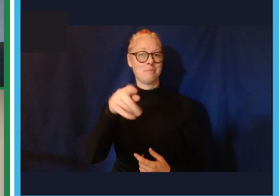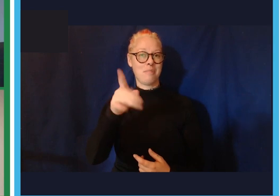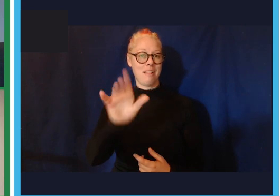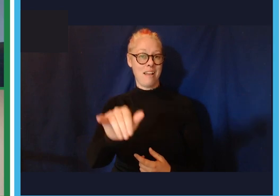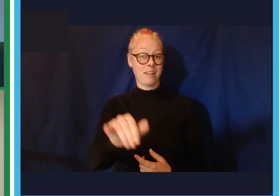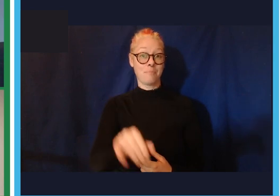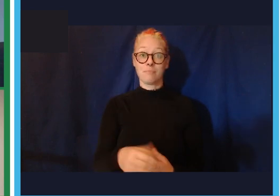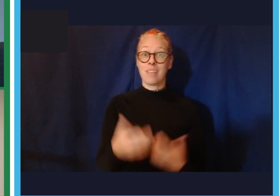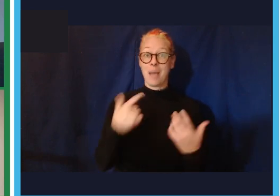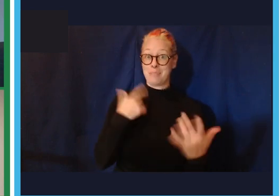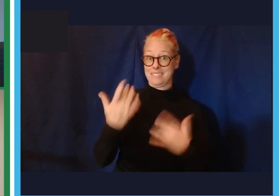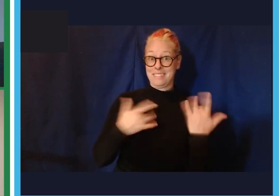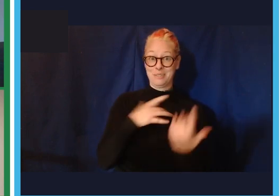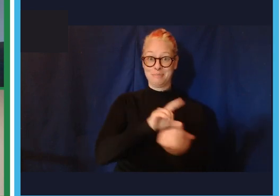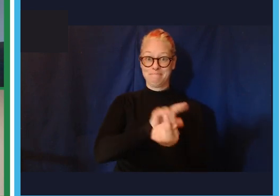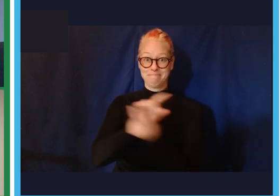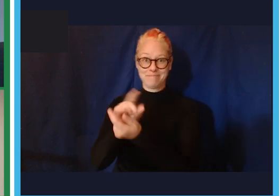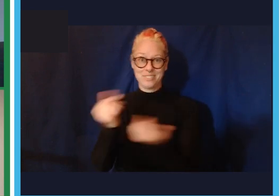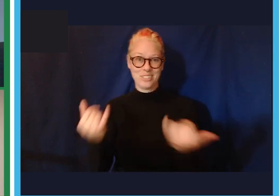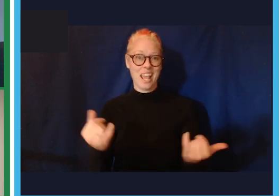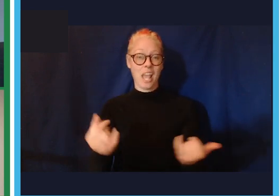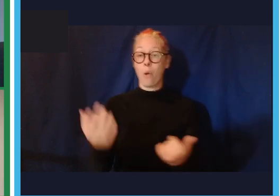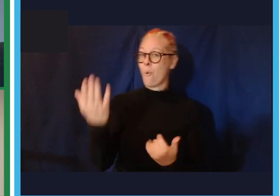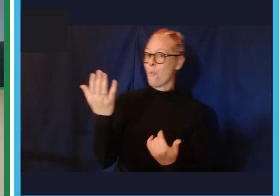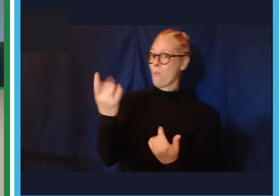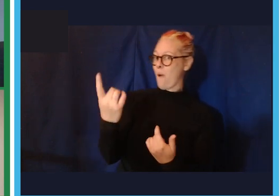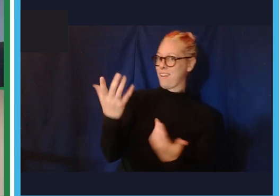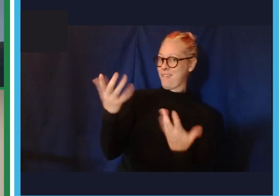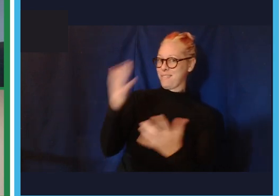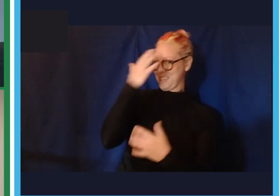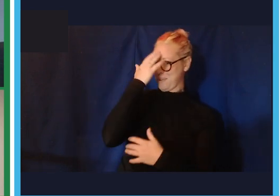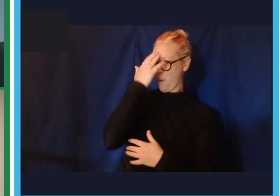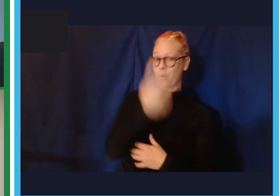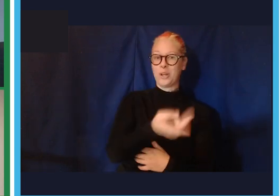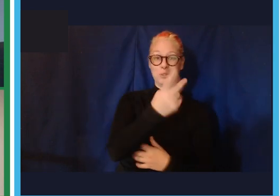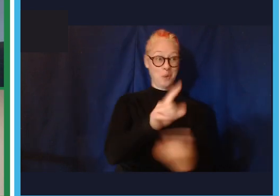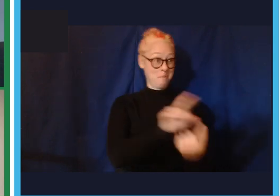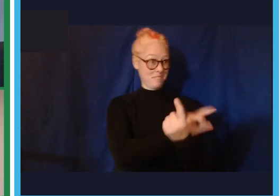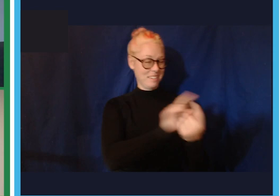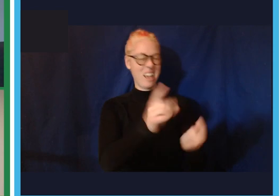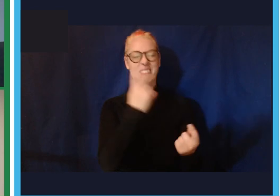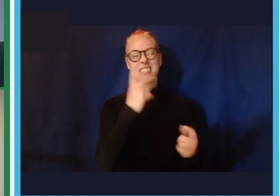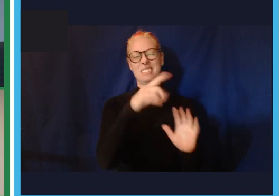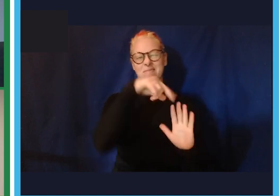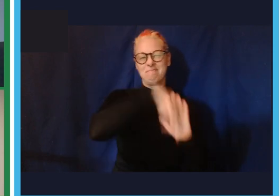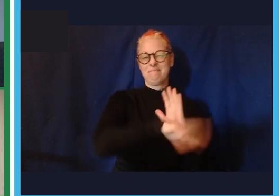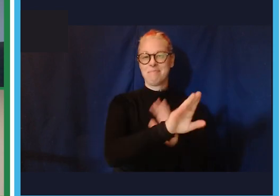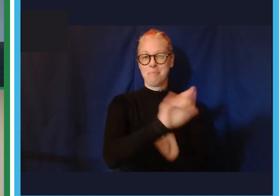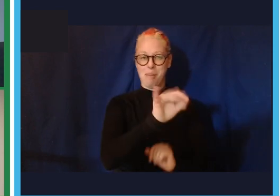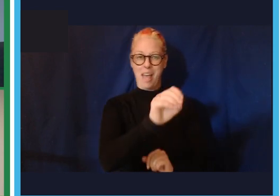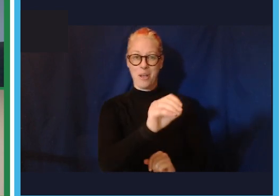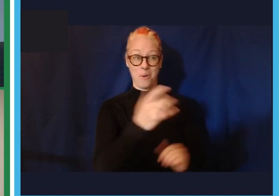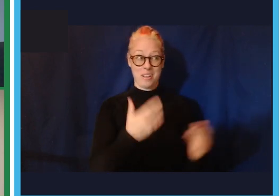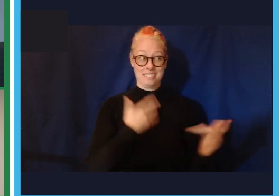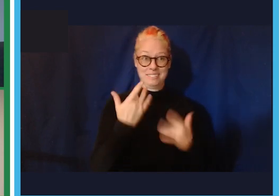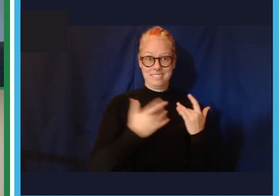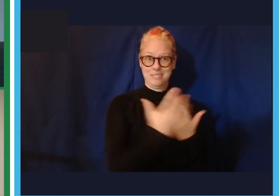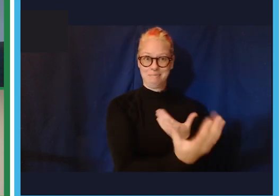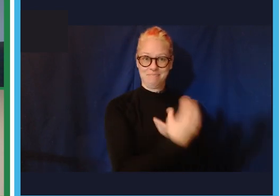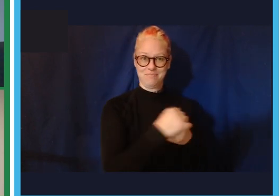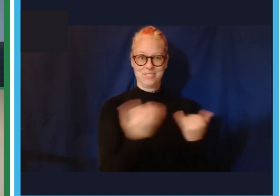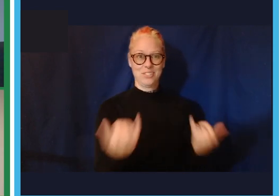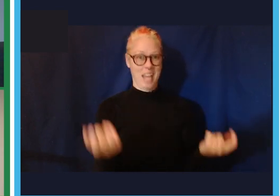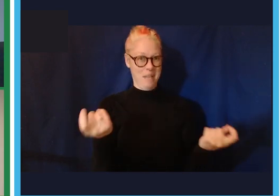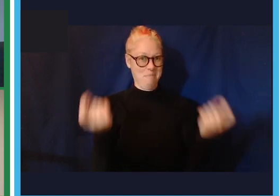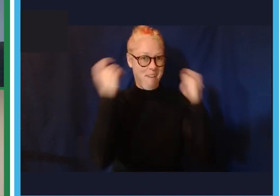And I'm pretty excited today as I learn more about these people. One, I know. Two, I'm just meeting, but I got a chance, of course, to read their bios and look